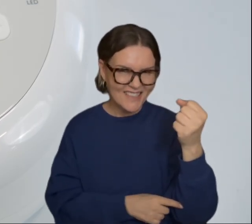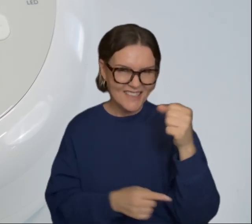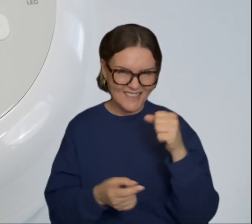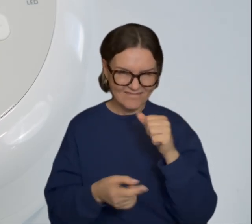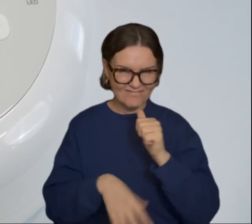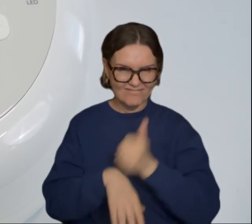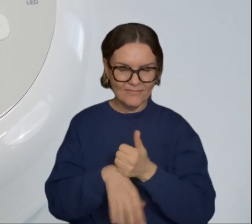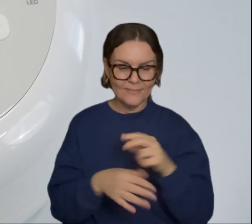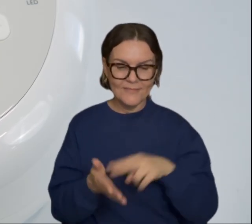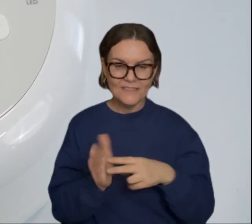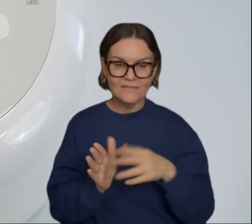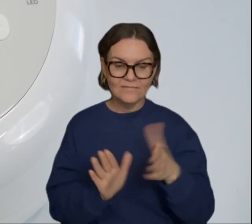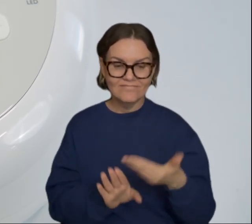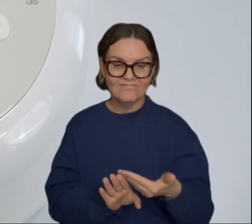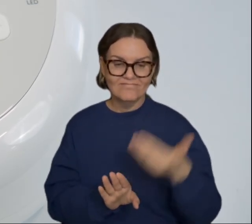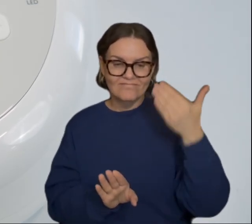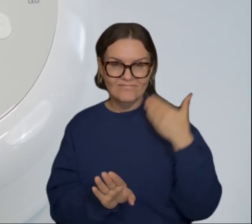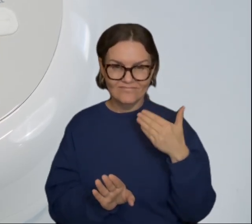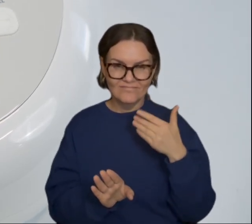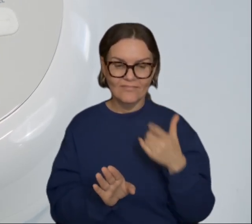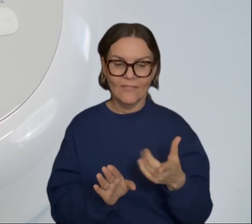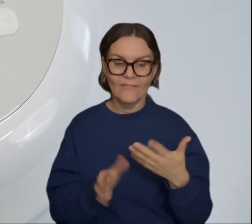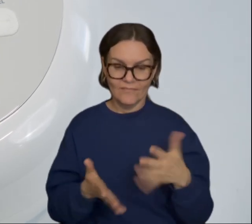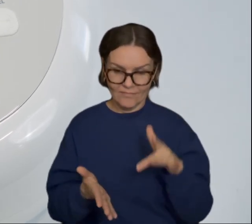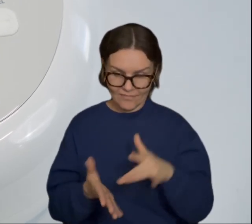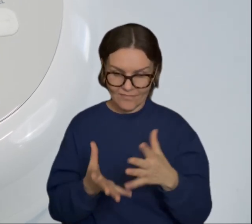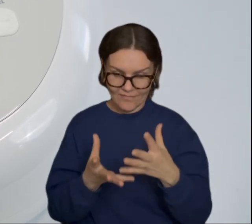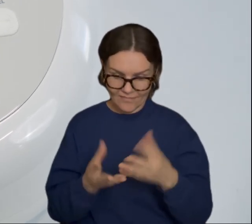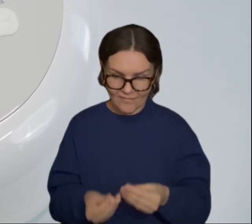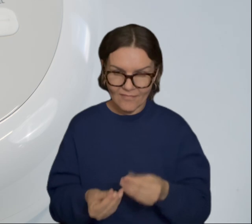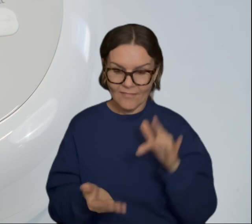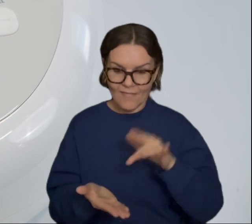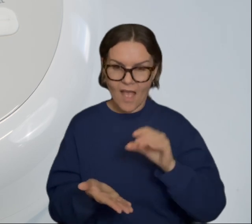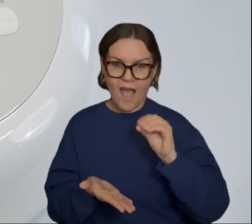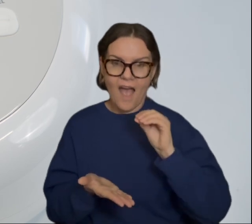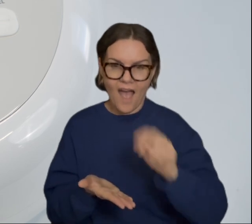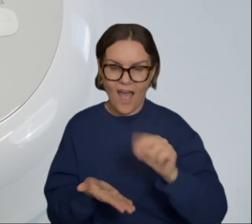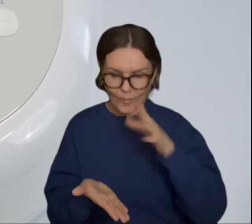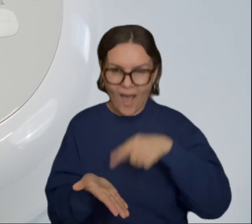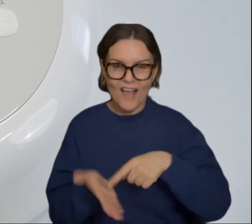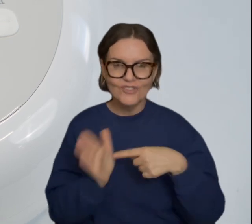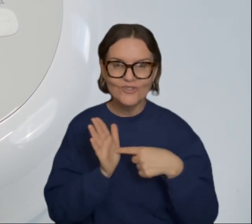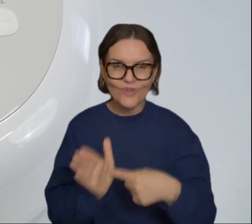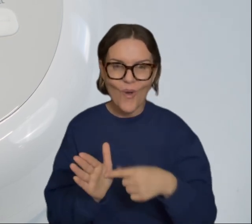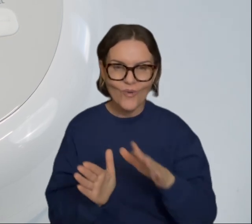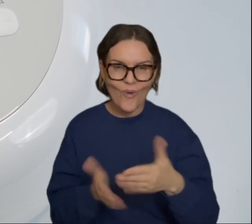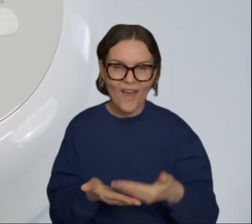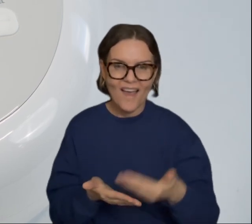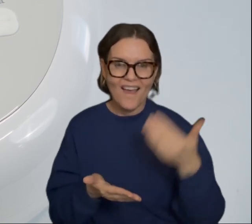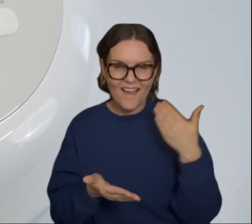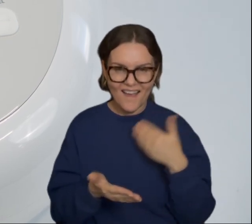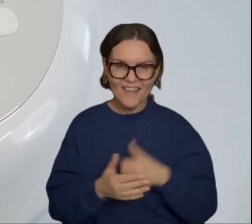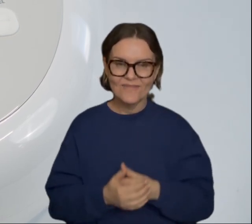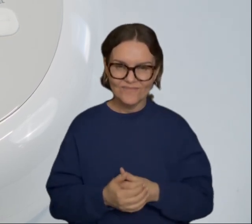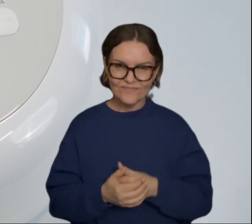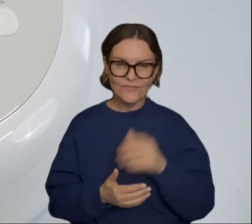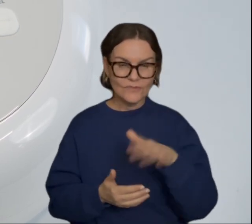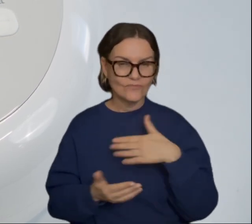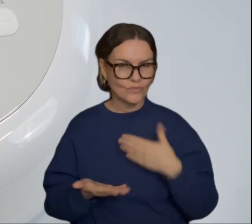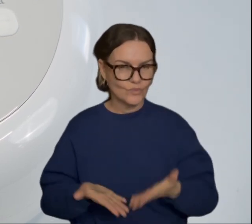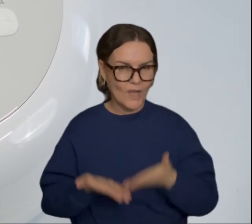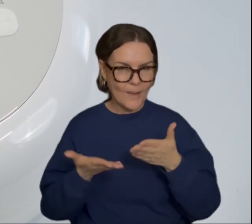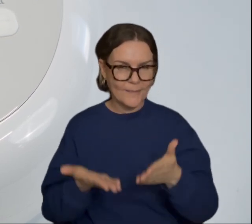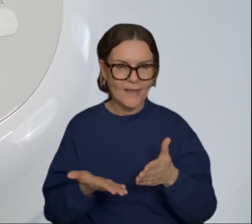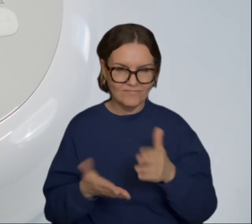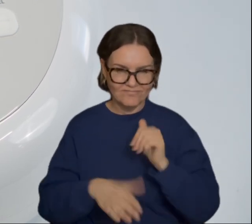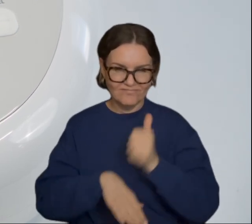will remember the settings that you chose last time you pumped. Something else to note is the mode you turn the pump